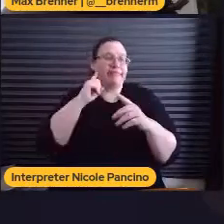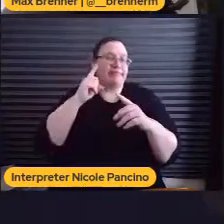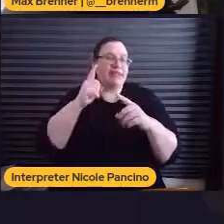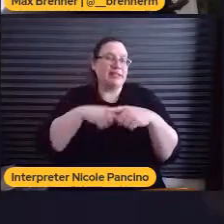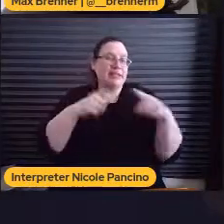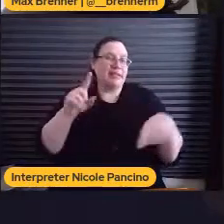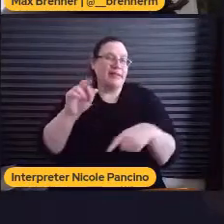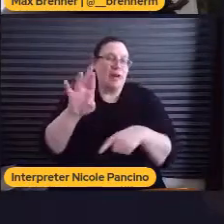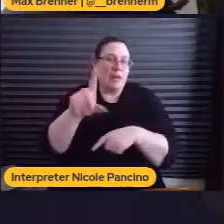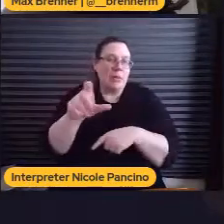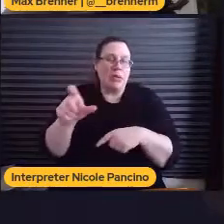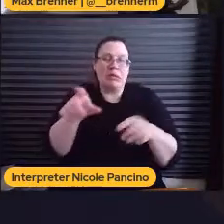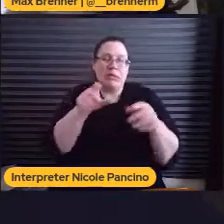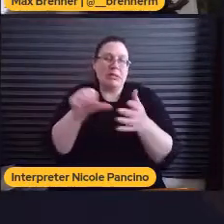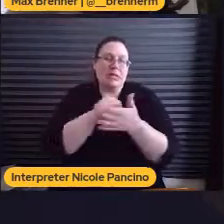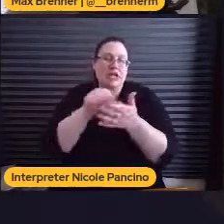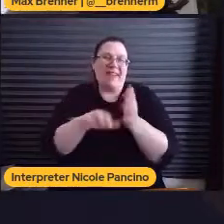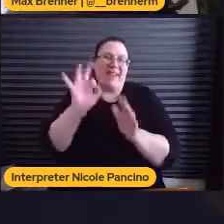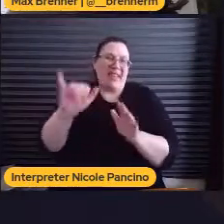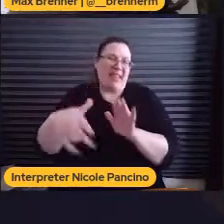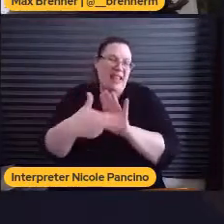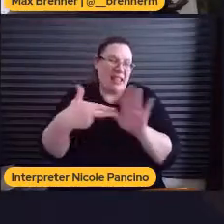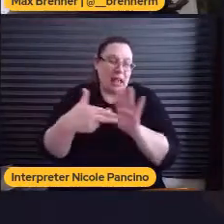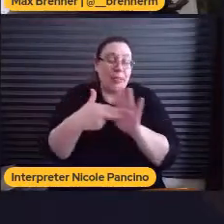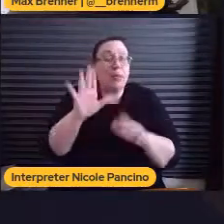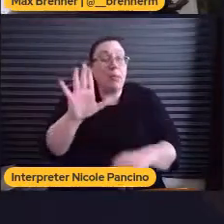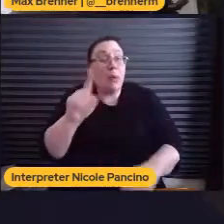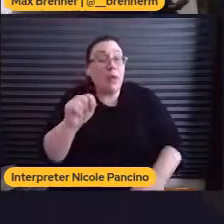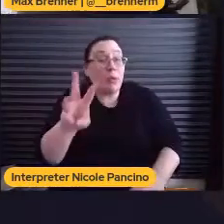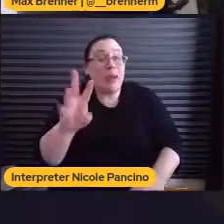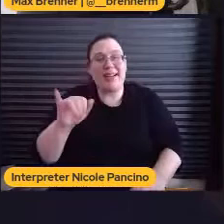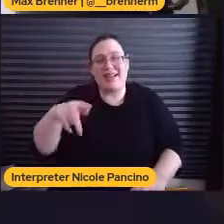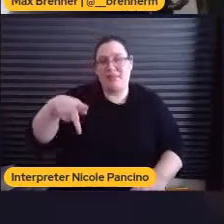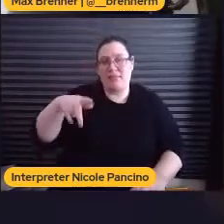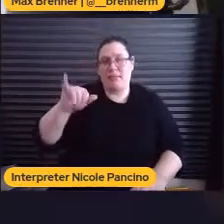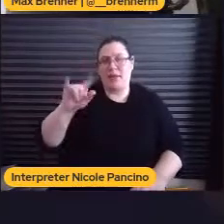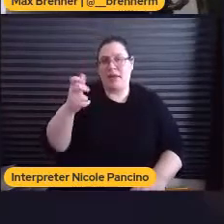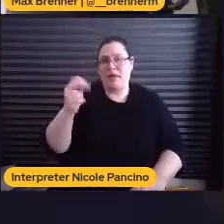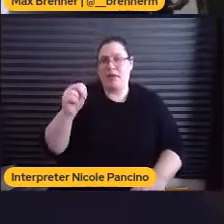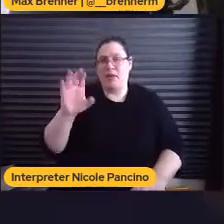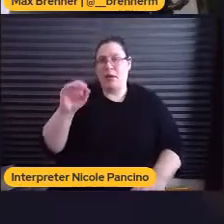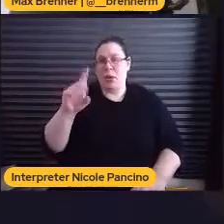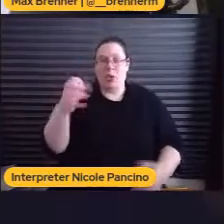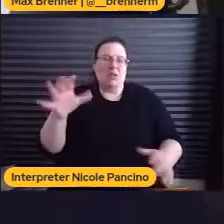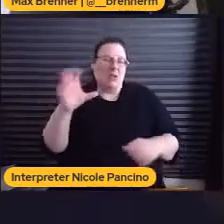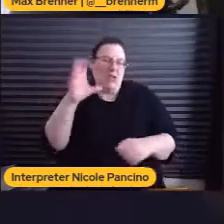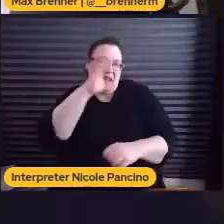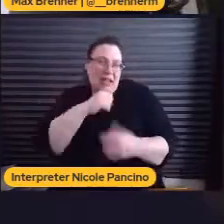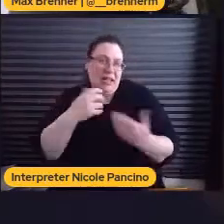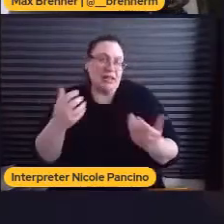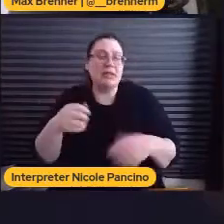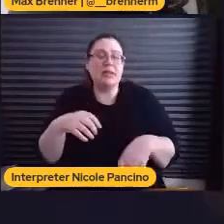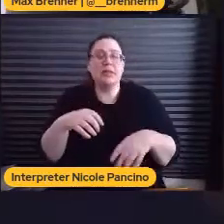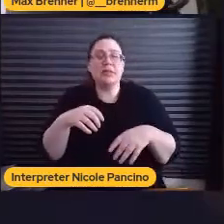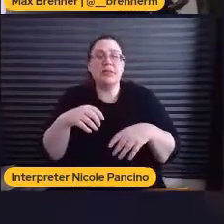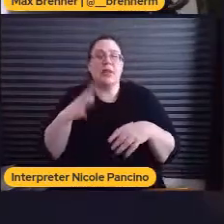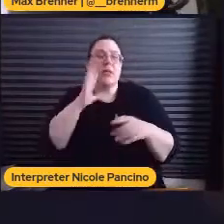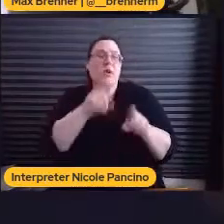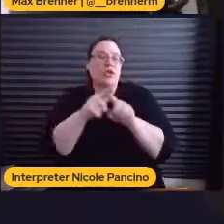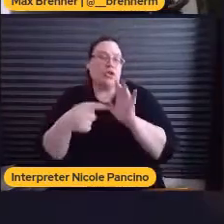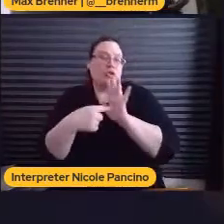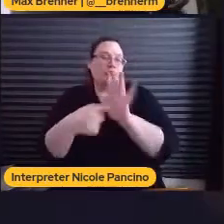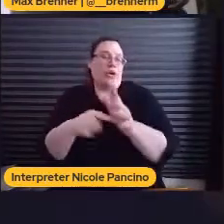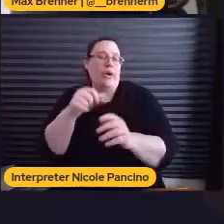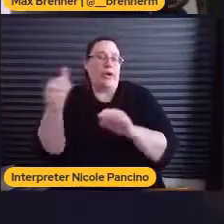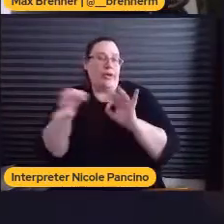It's a dictionary defining our label. By the way, that's Python code, as you may have guessed it already. I will also show some other